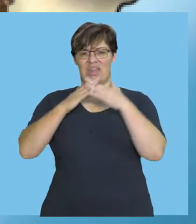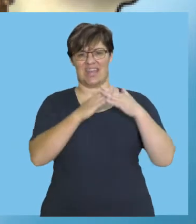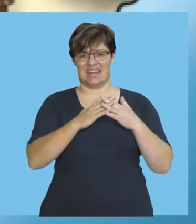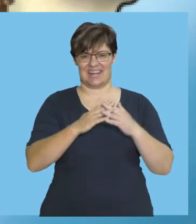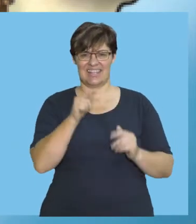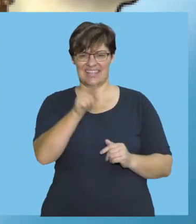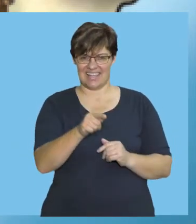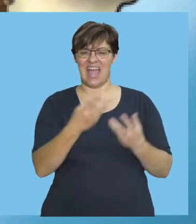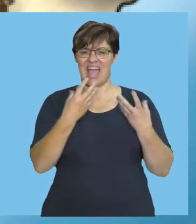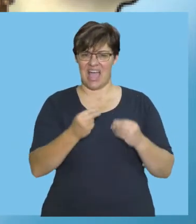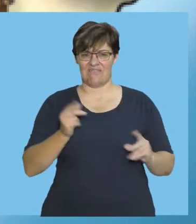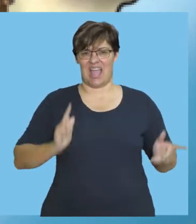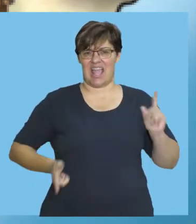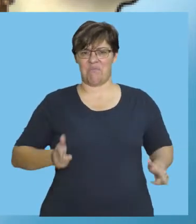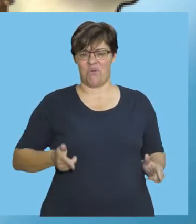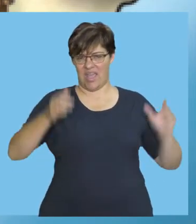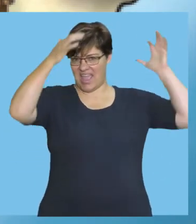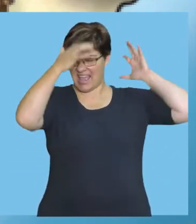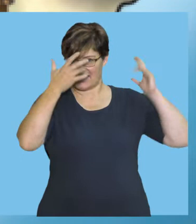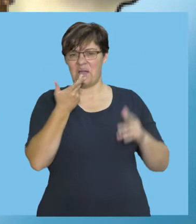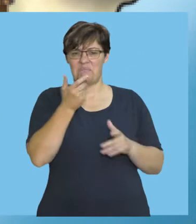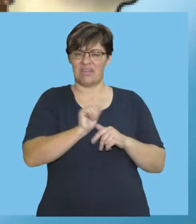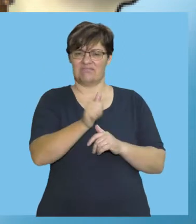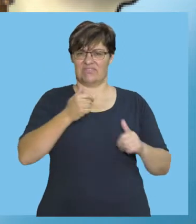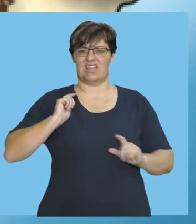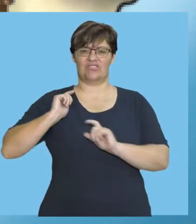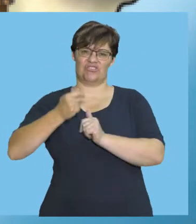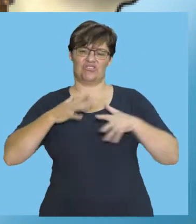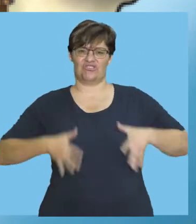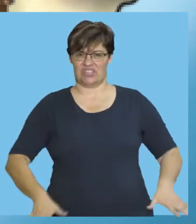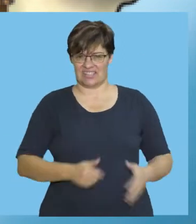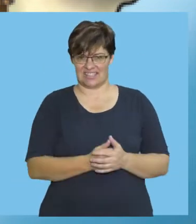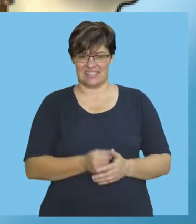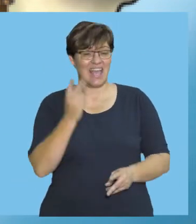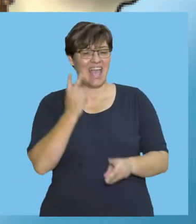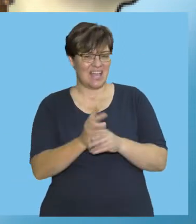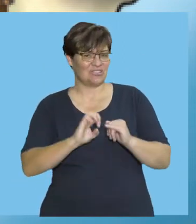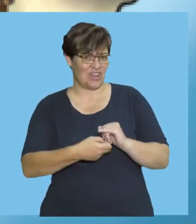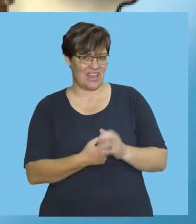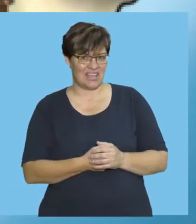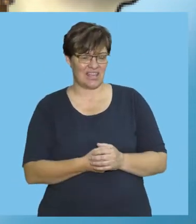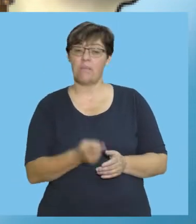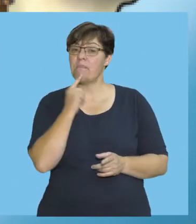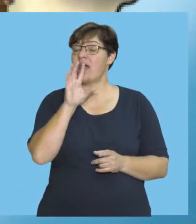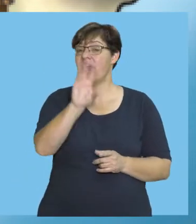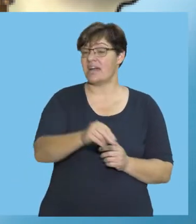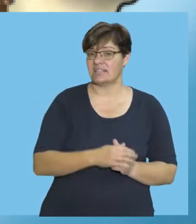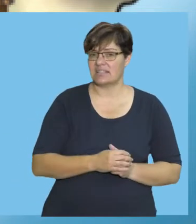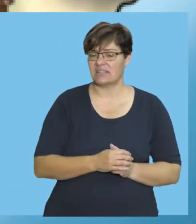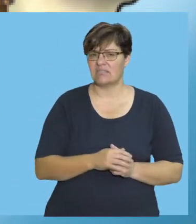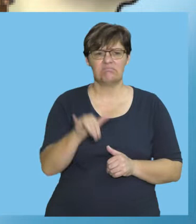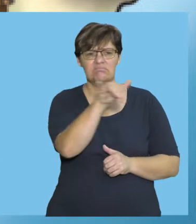of America has a cowboy hat as part of their traditional dress. Let's try that now. I